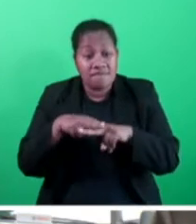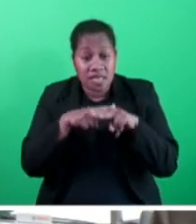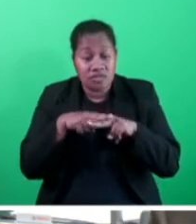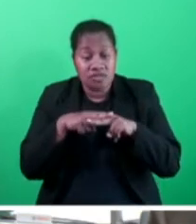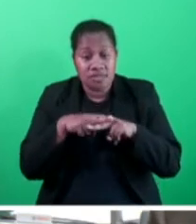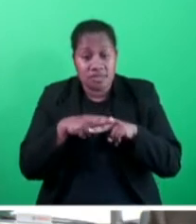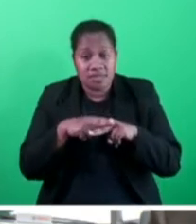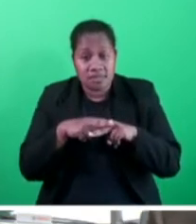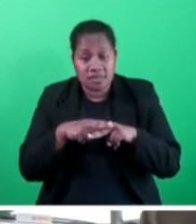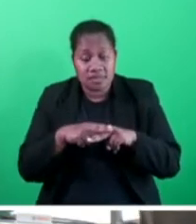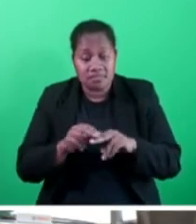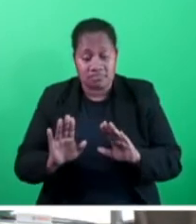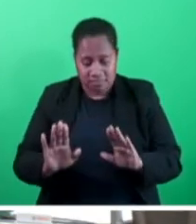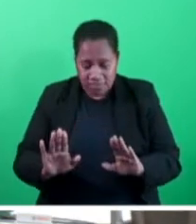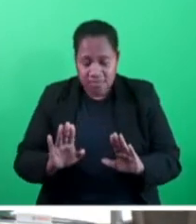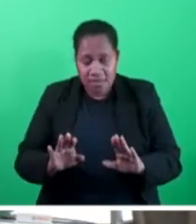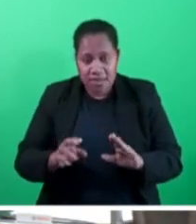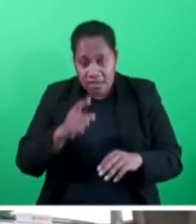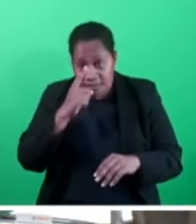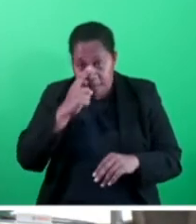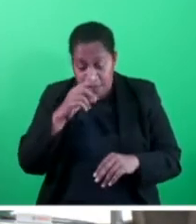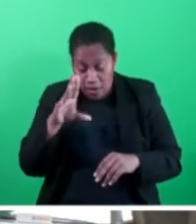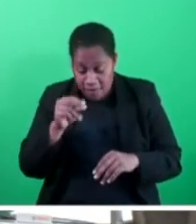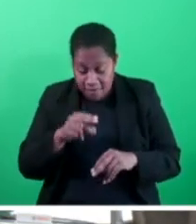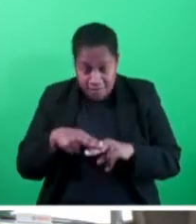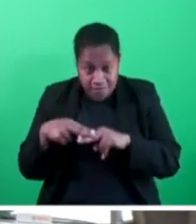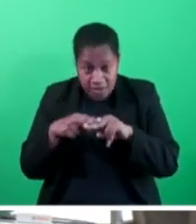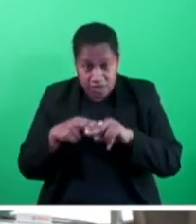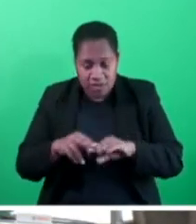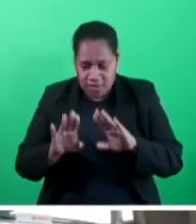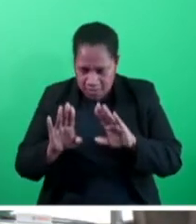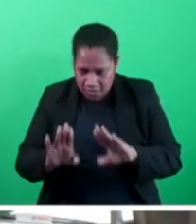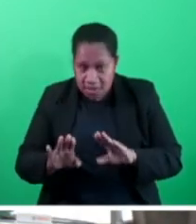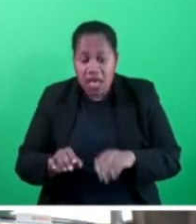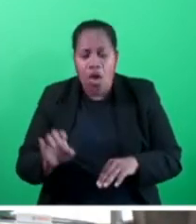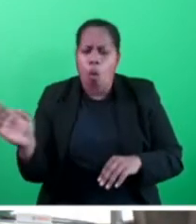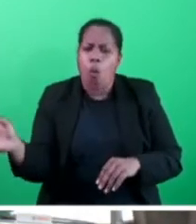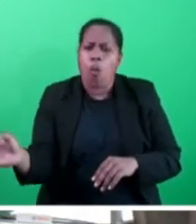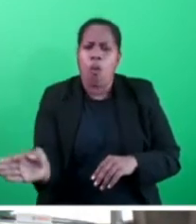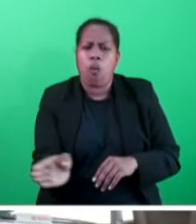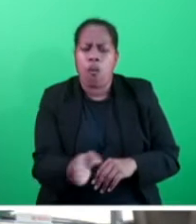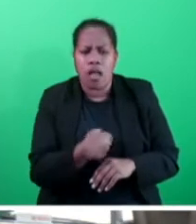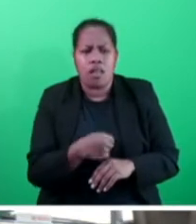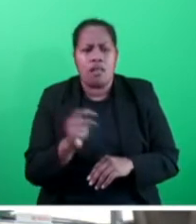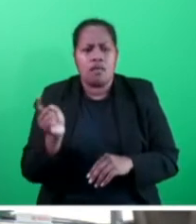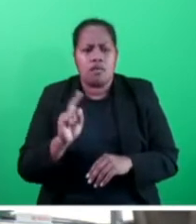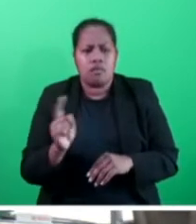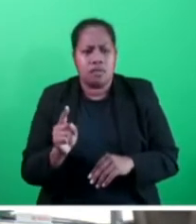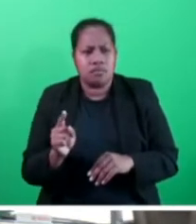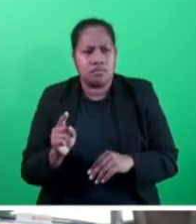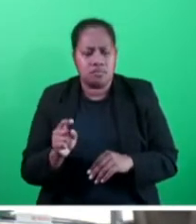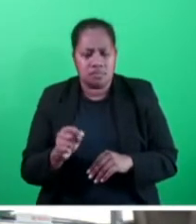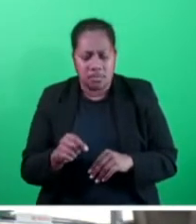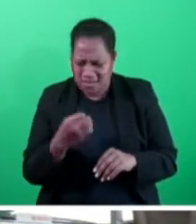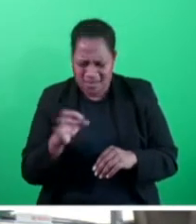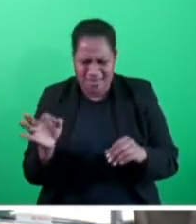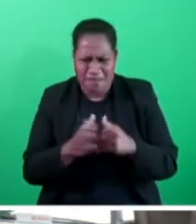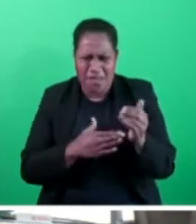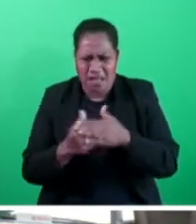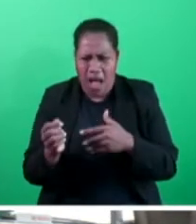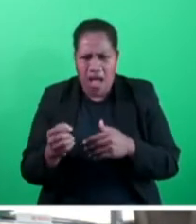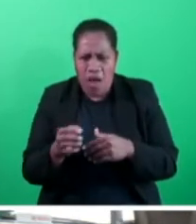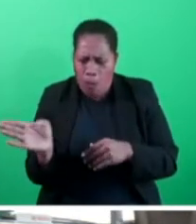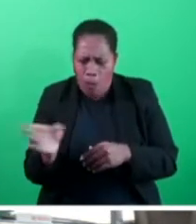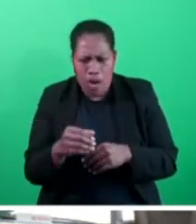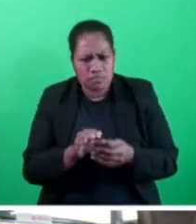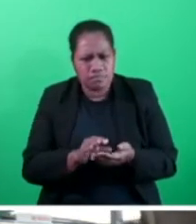assured, Mr. Speaker said, that all such breaches, no matter how small or big, shall be taken to task.